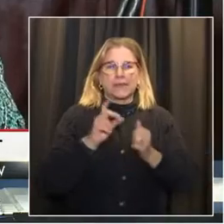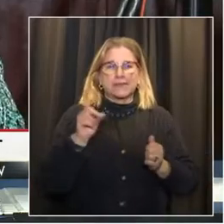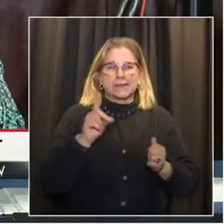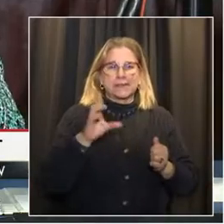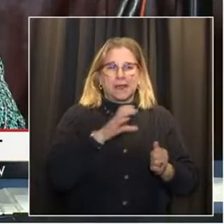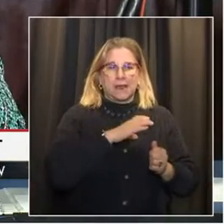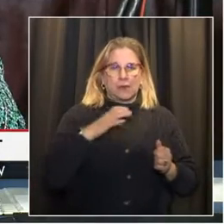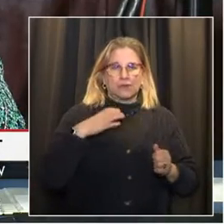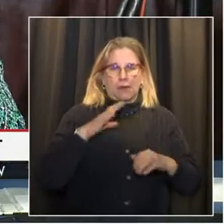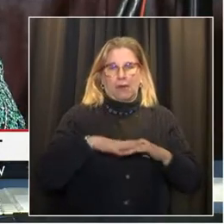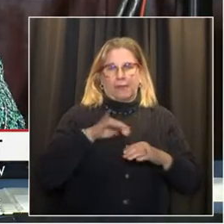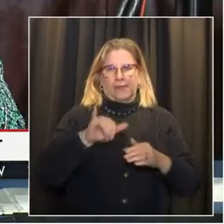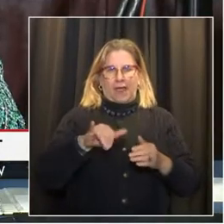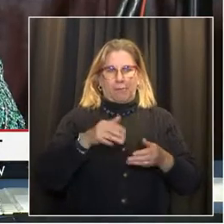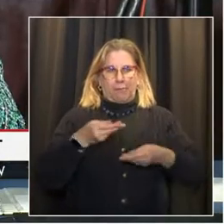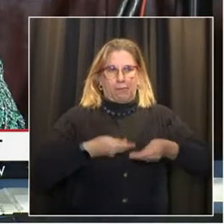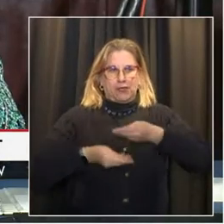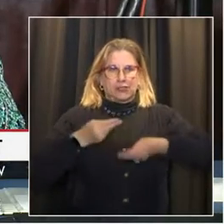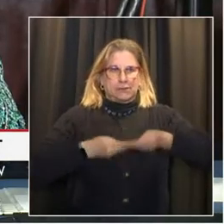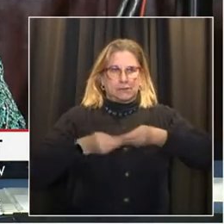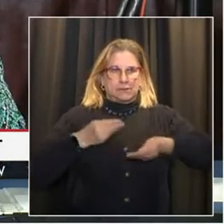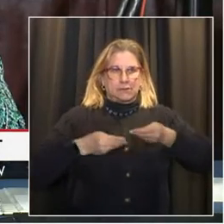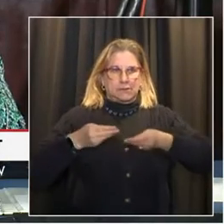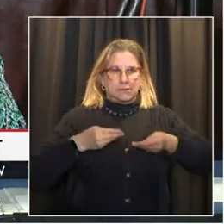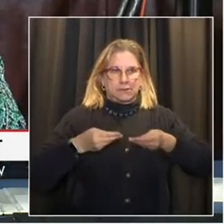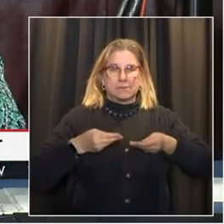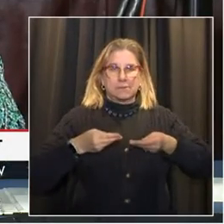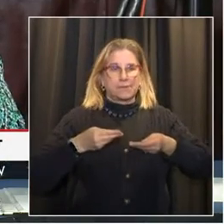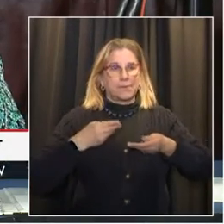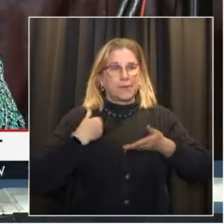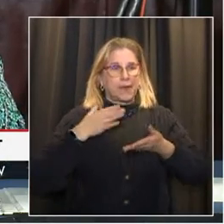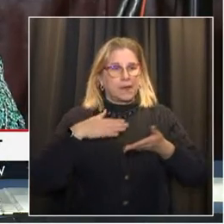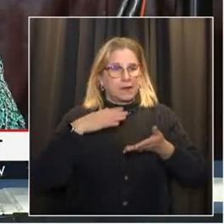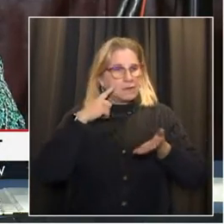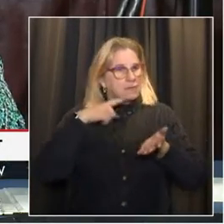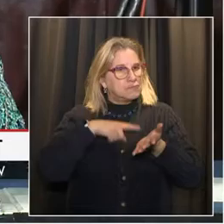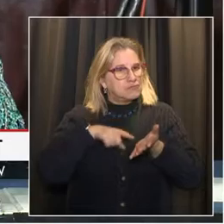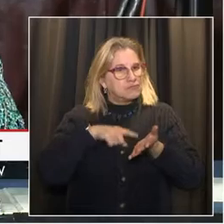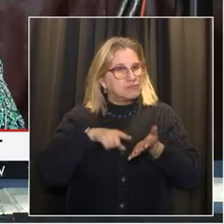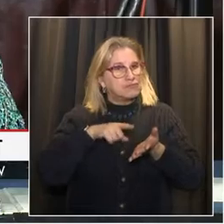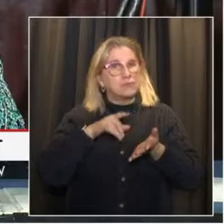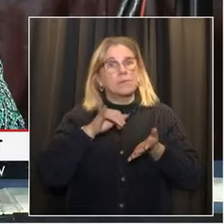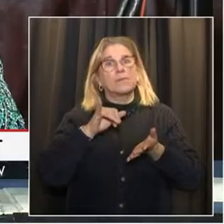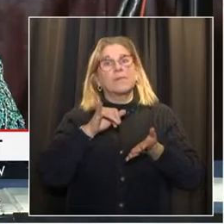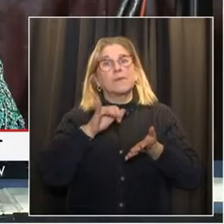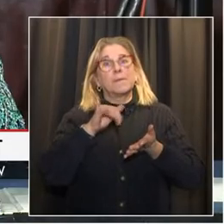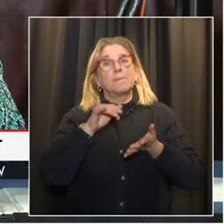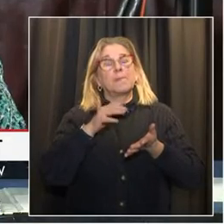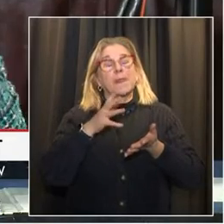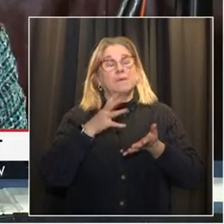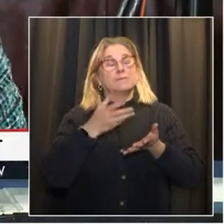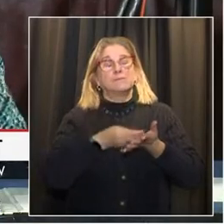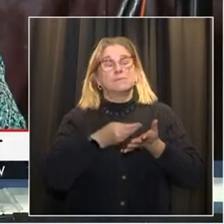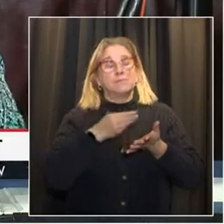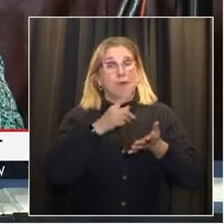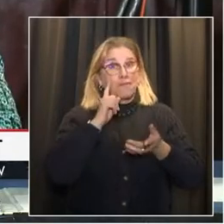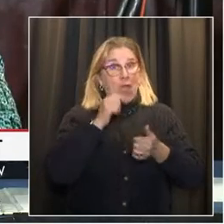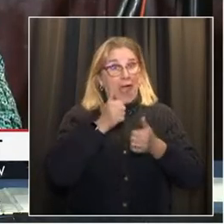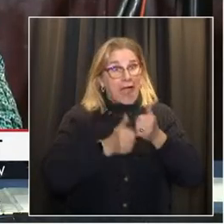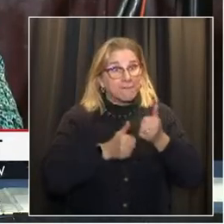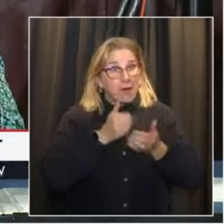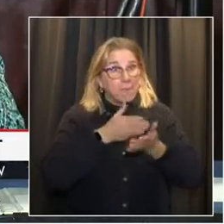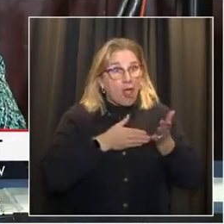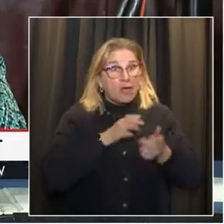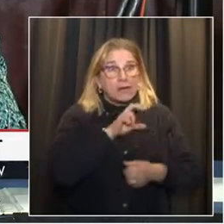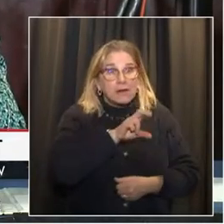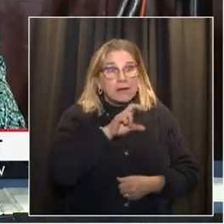examined the fiscal impact for every aspect of it. But Councilmember Pinto, in pulling it together,